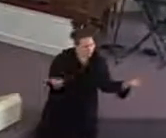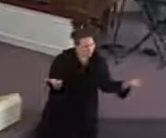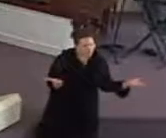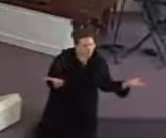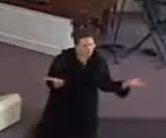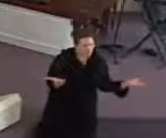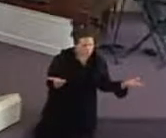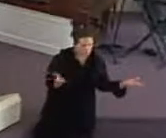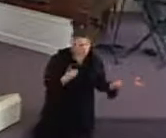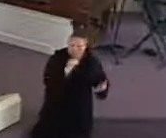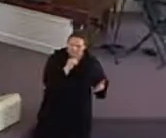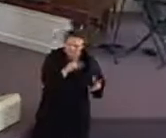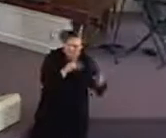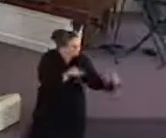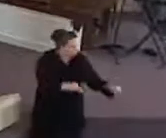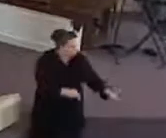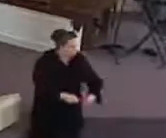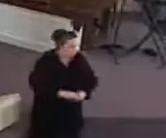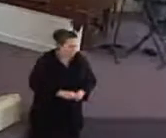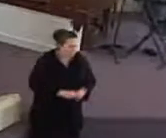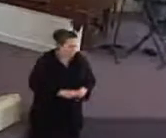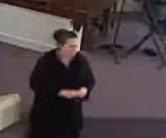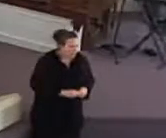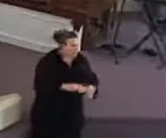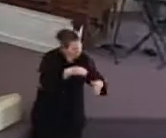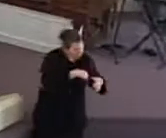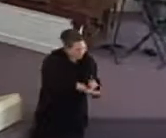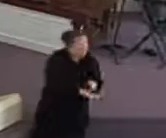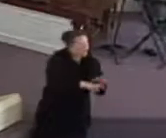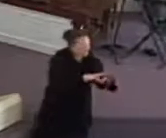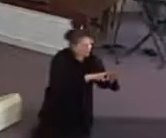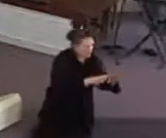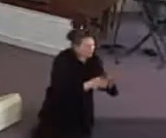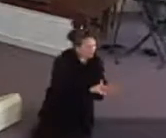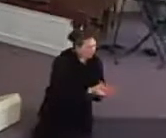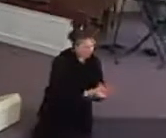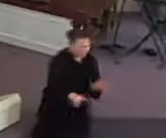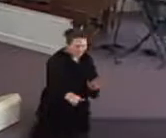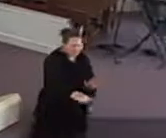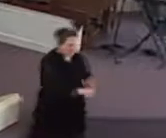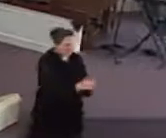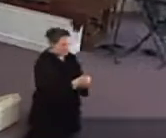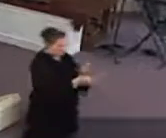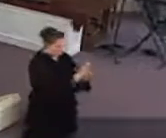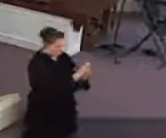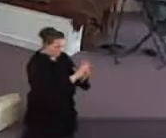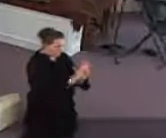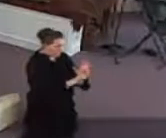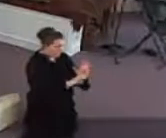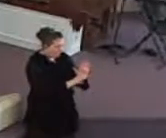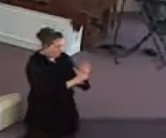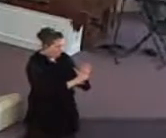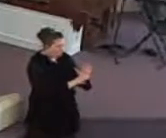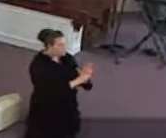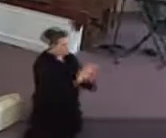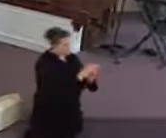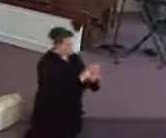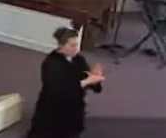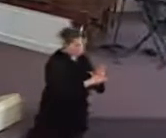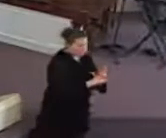that we ought not to do. Matter of fact, you know, we were born in this world with the same Ten Commandments that Moses had. They're still in